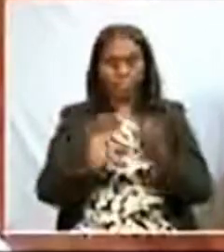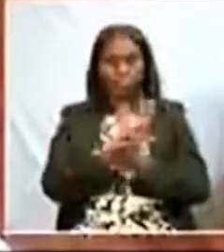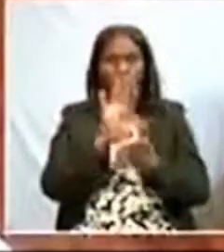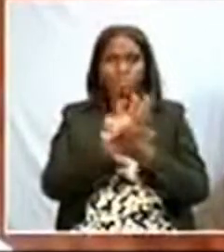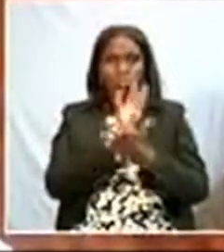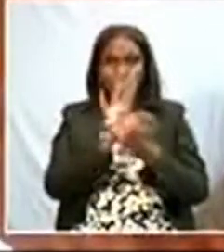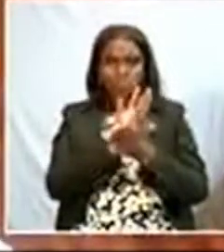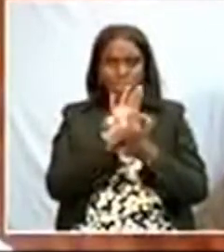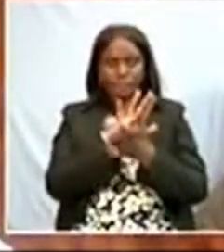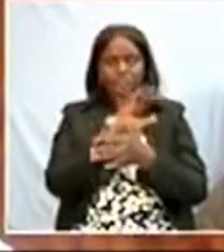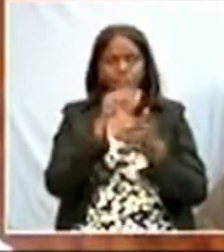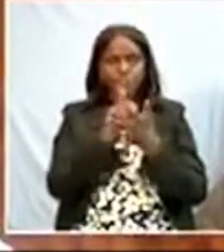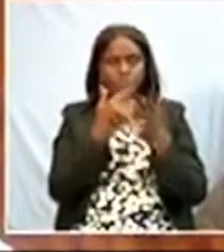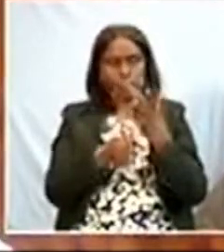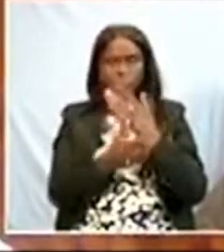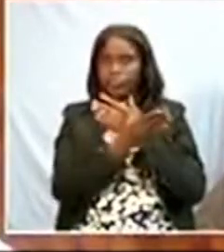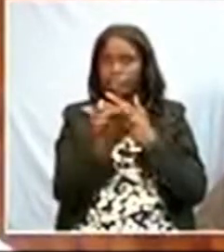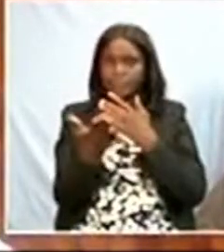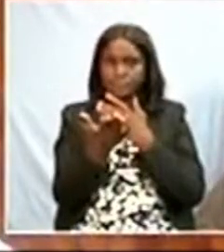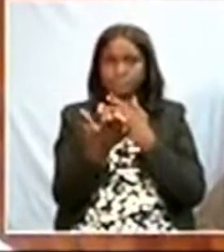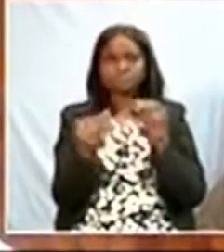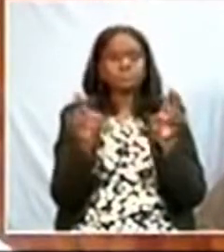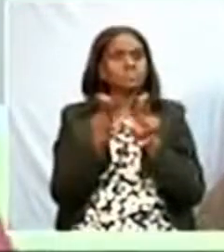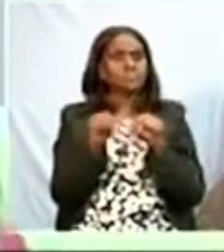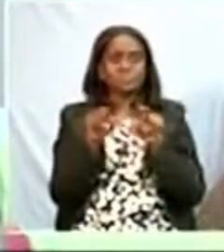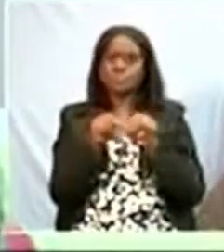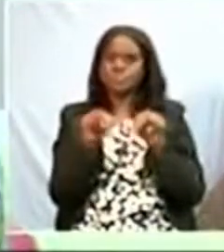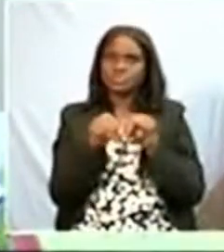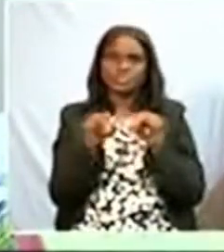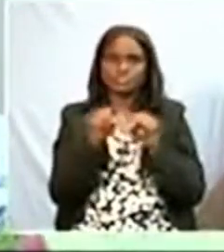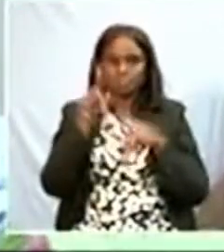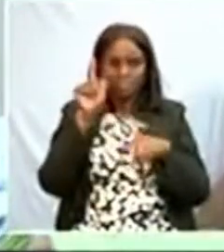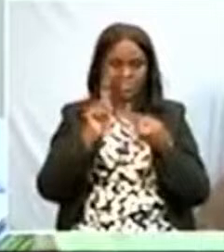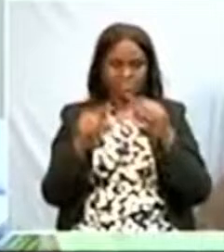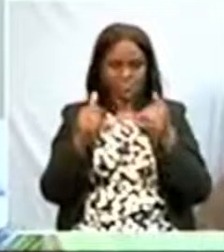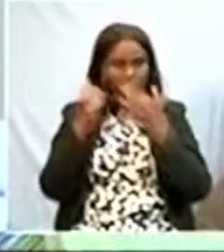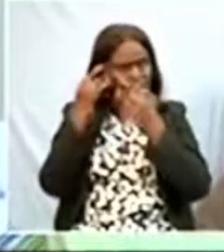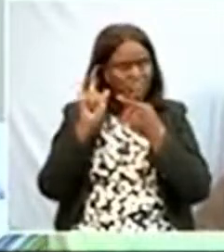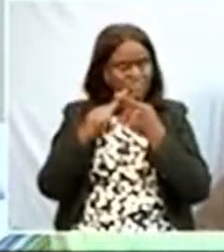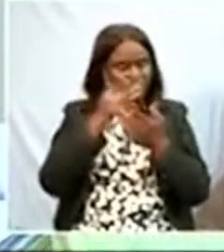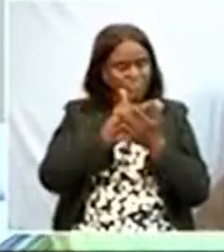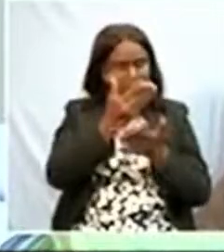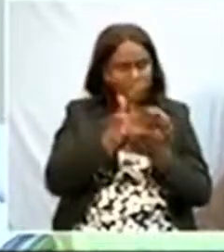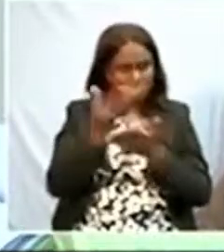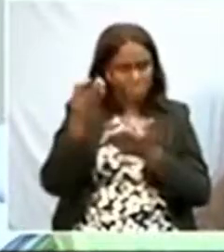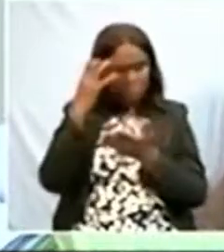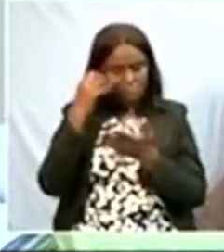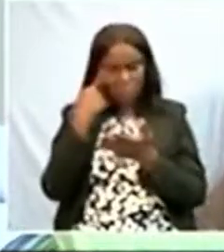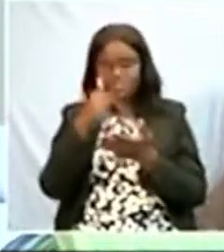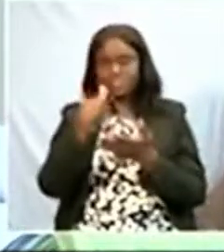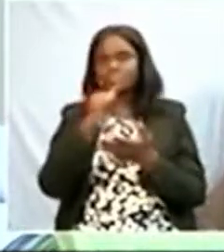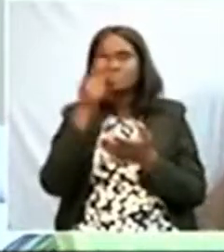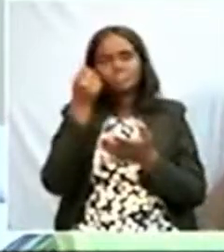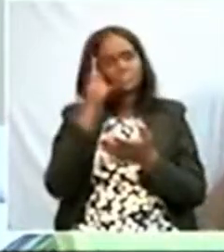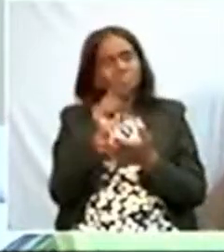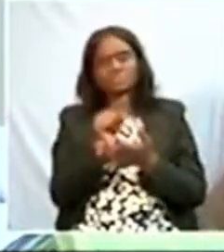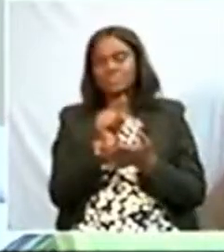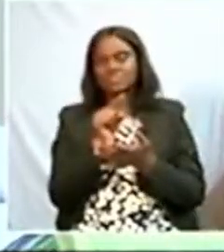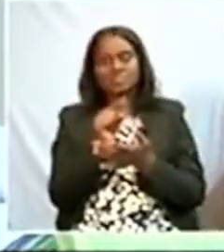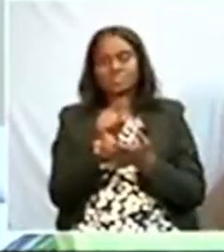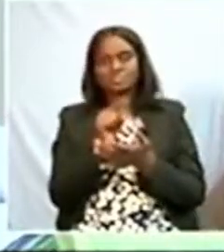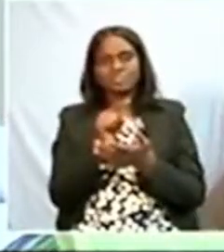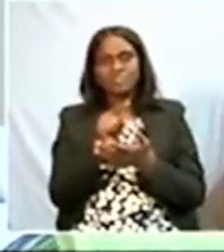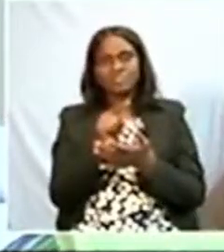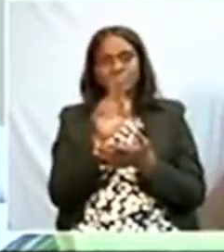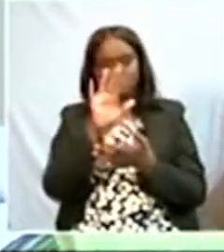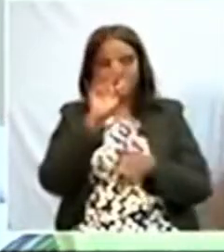Expeditiously. These are normal because you can't expect a procurement officer who doesn't understand this.